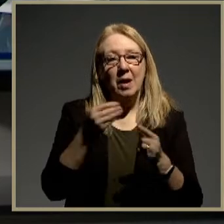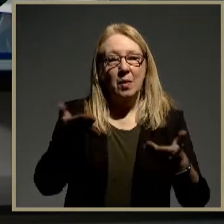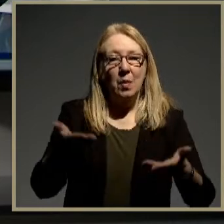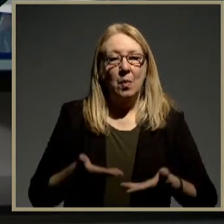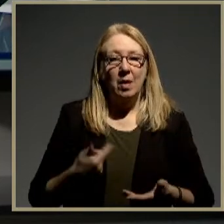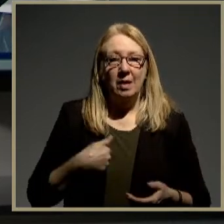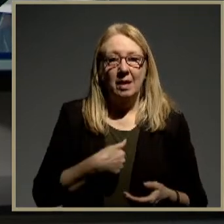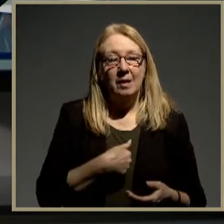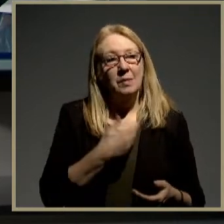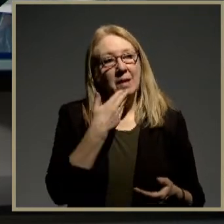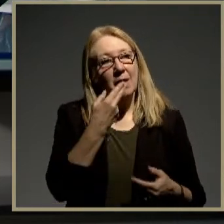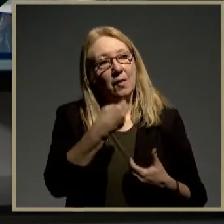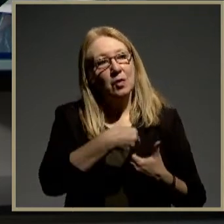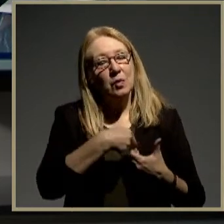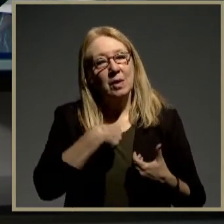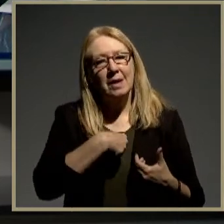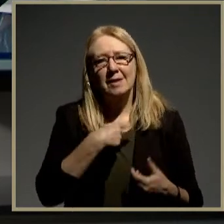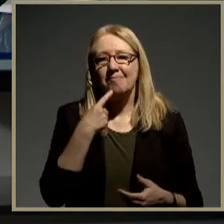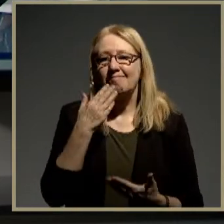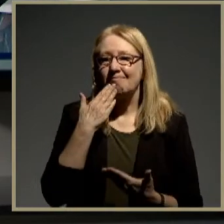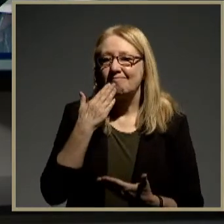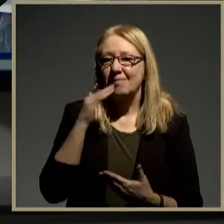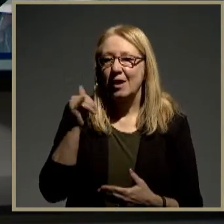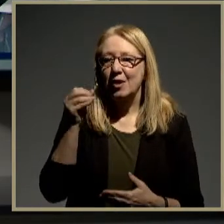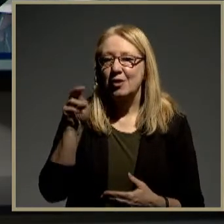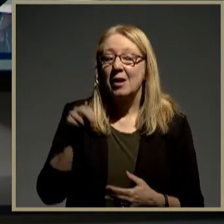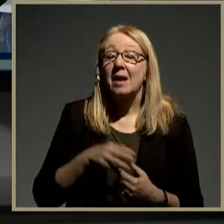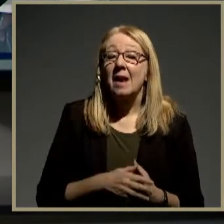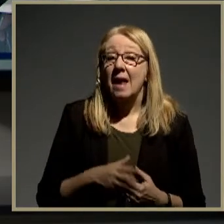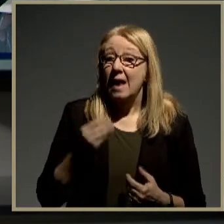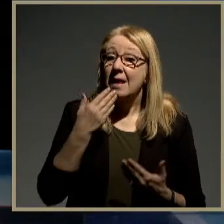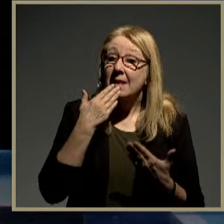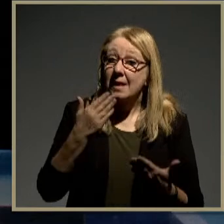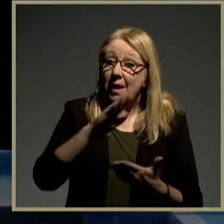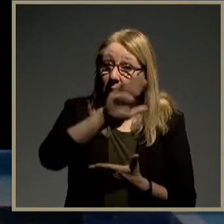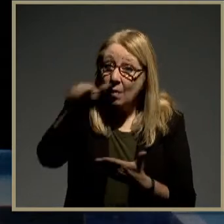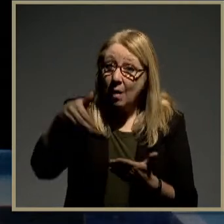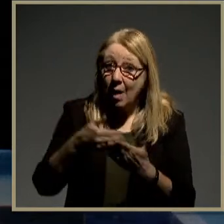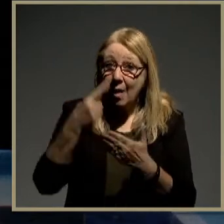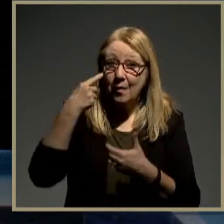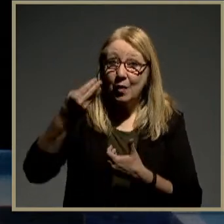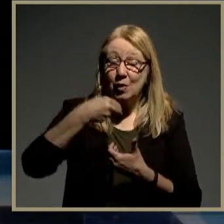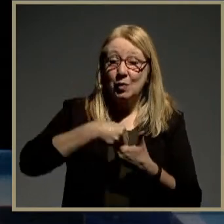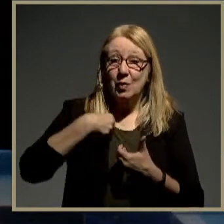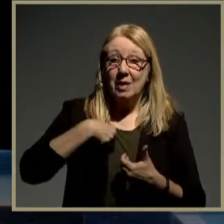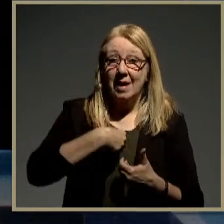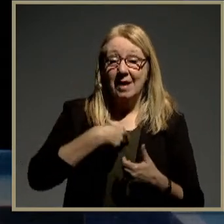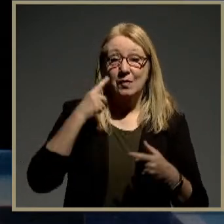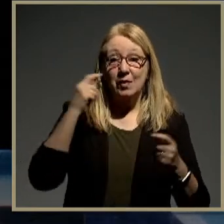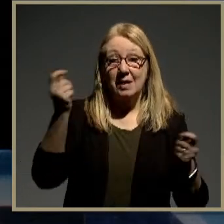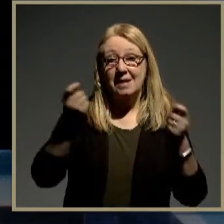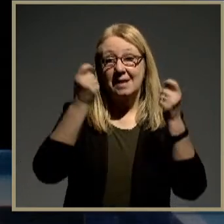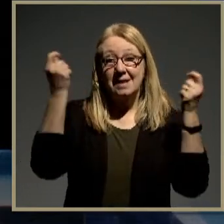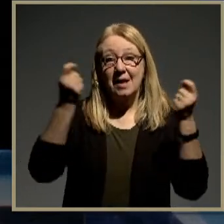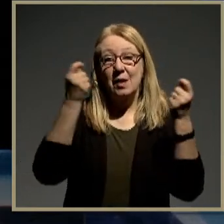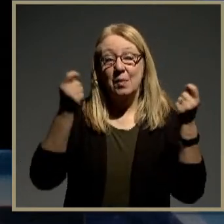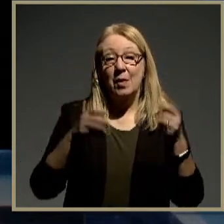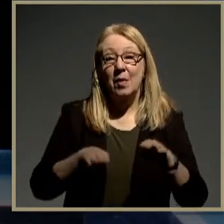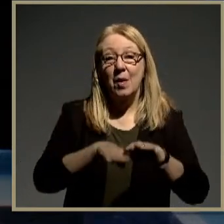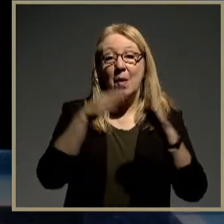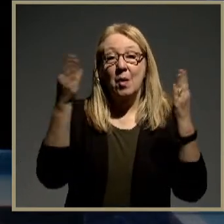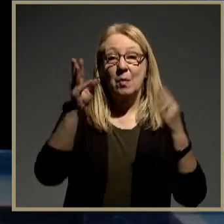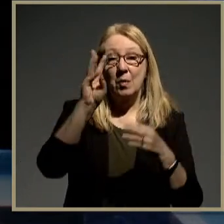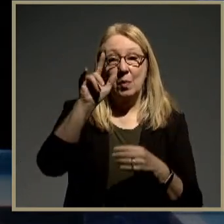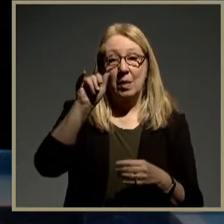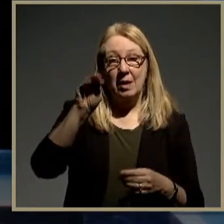us, Chancellor Reddy. Thank you, John. And thank you all for joining us to celebrate the opening of the William